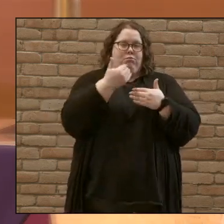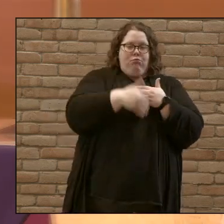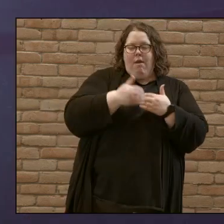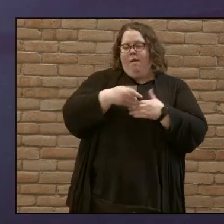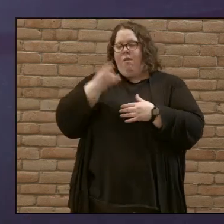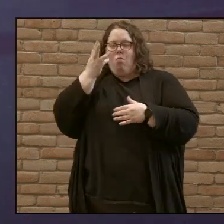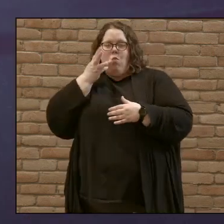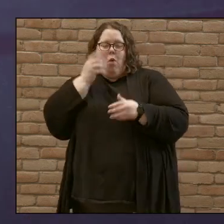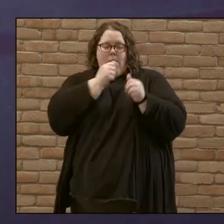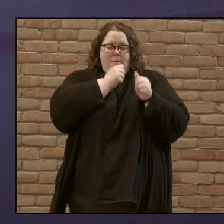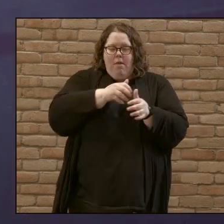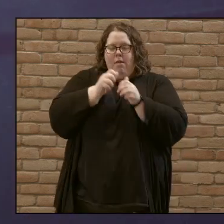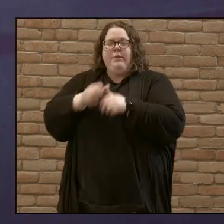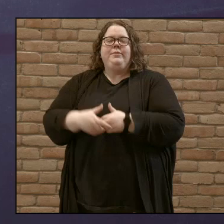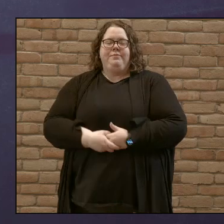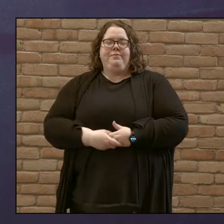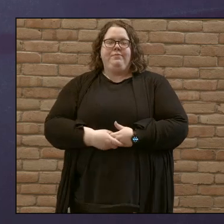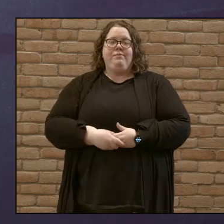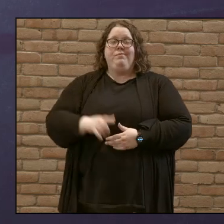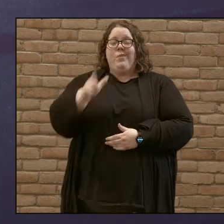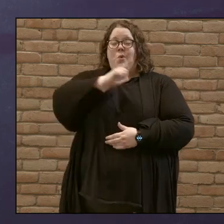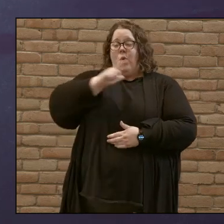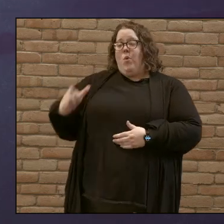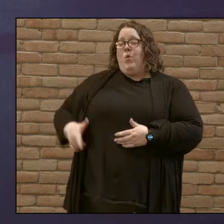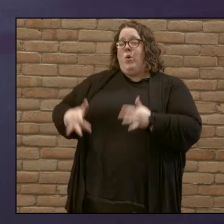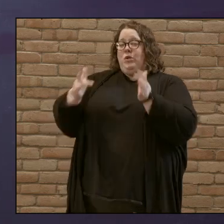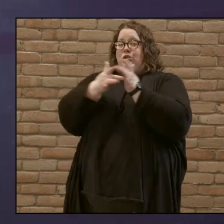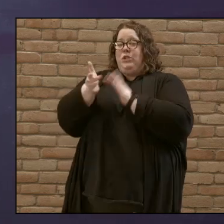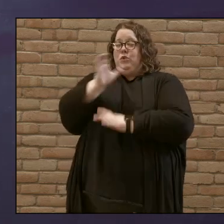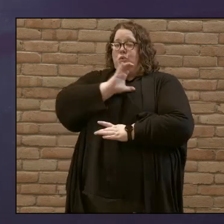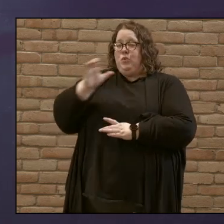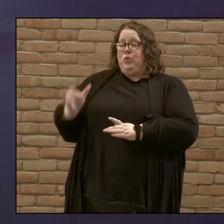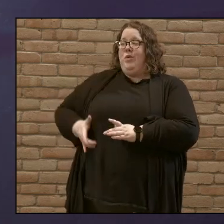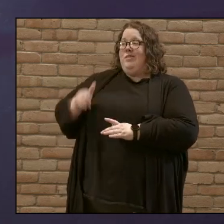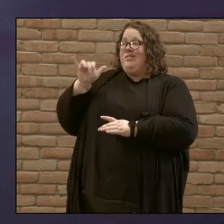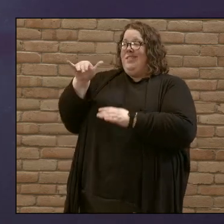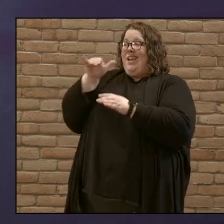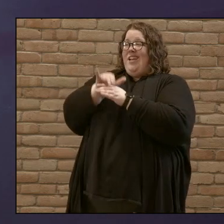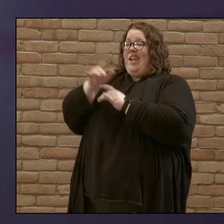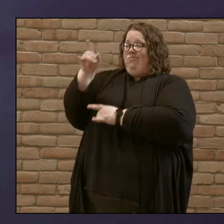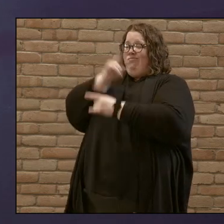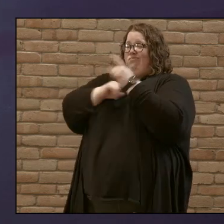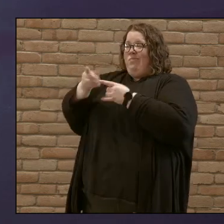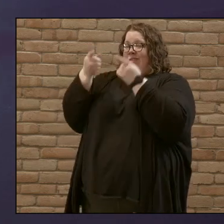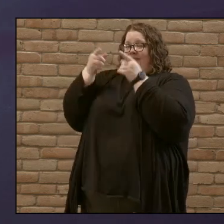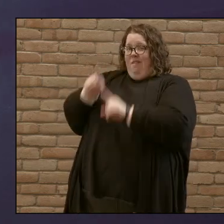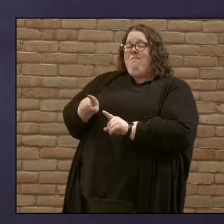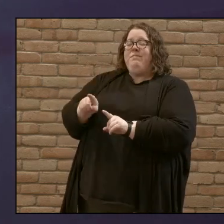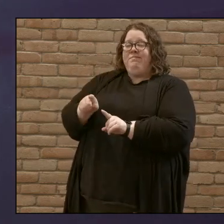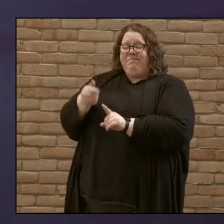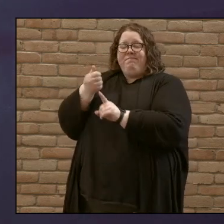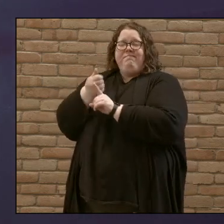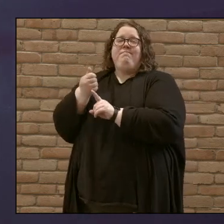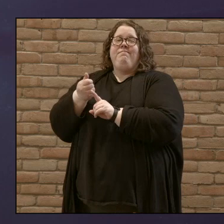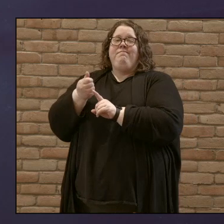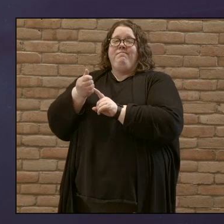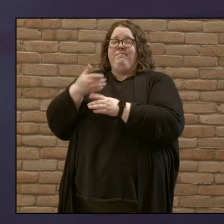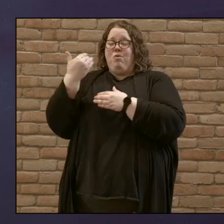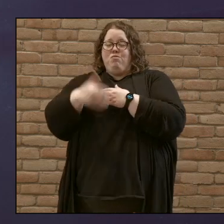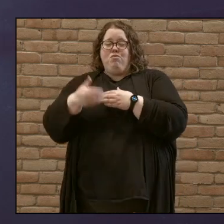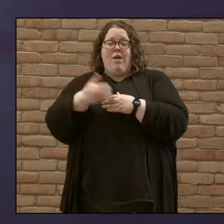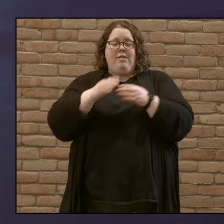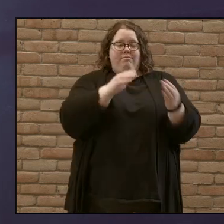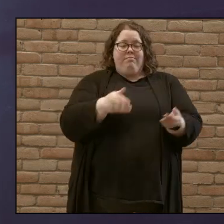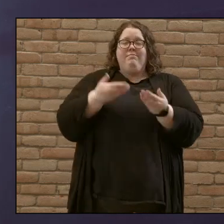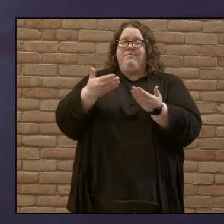wine. Our Lord Jesus Christ, on the night when he was betrayed, he took bread, and when he had given thanks, he